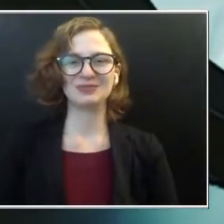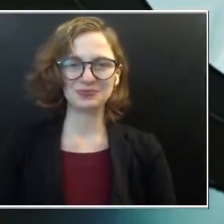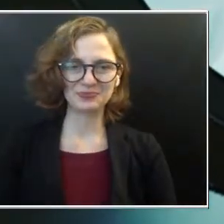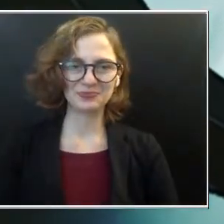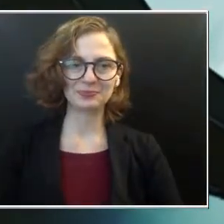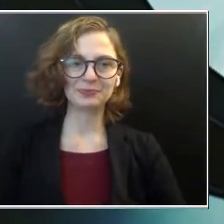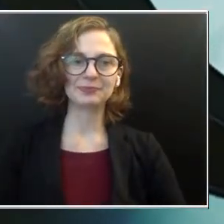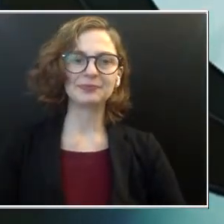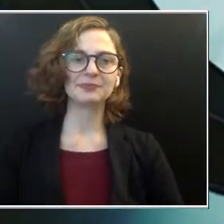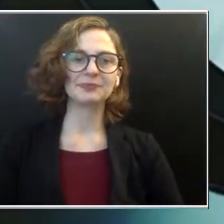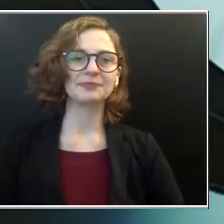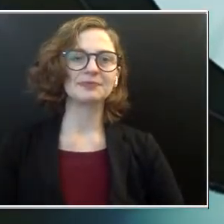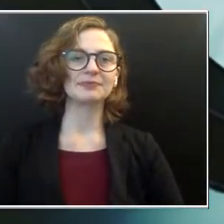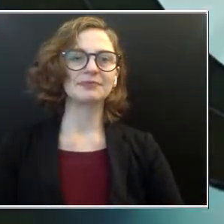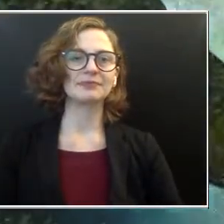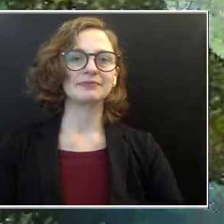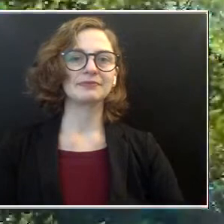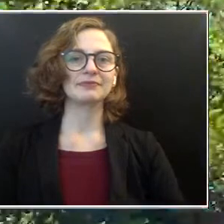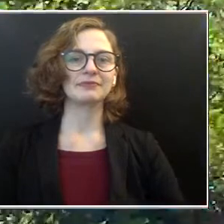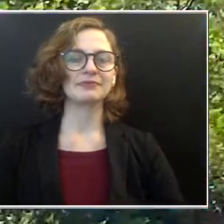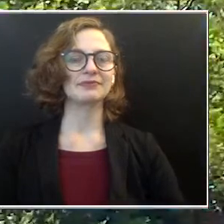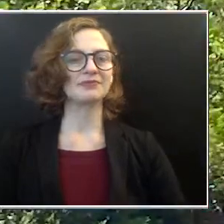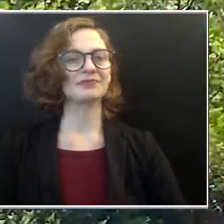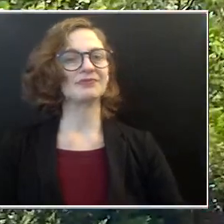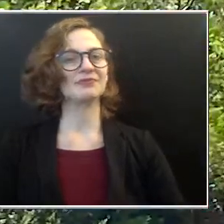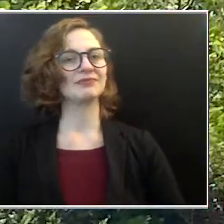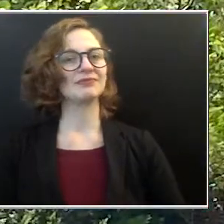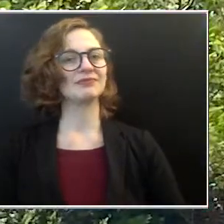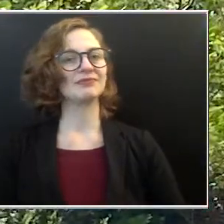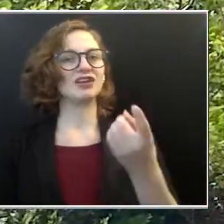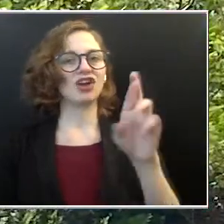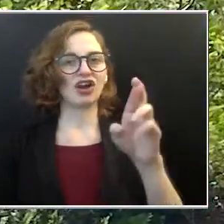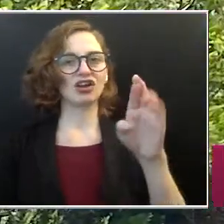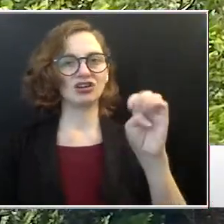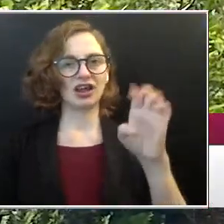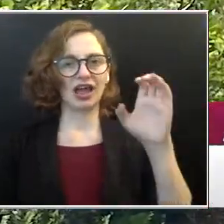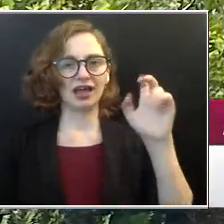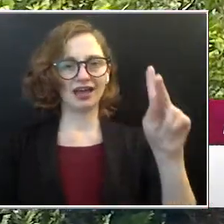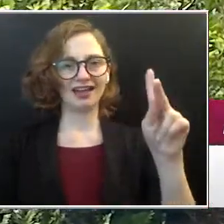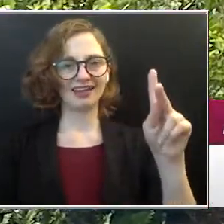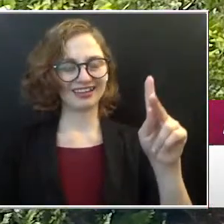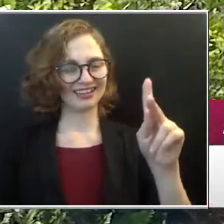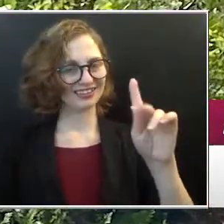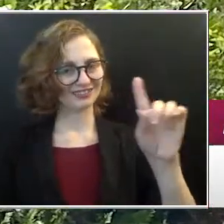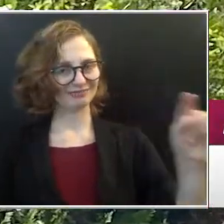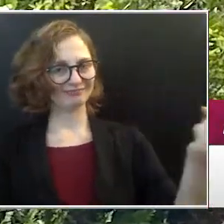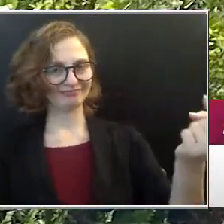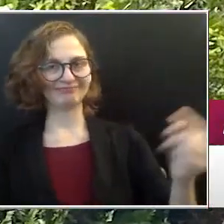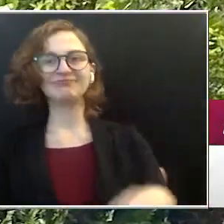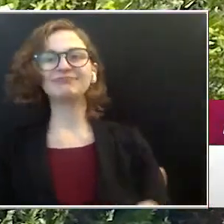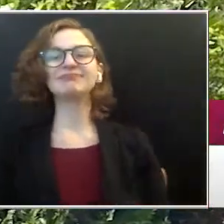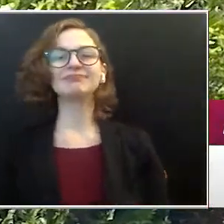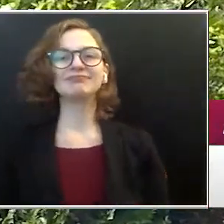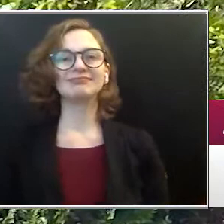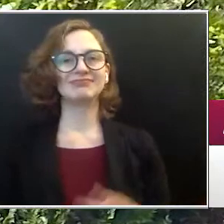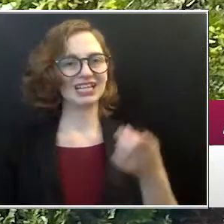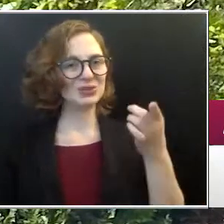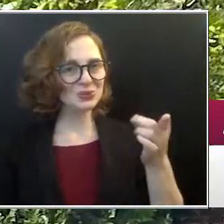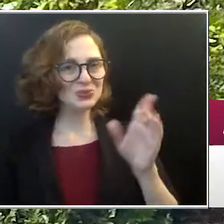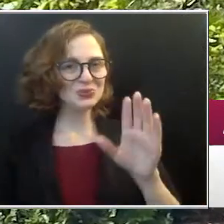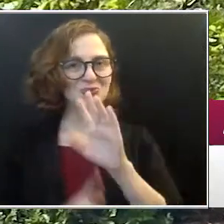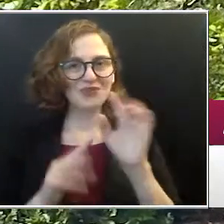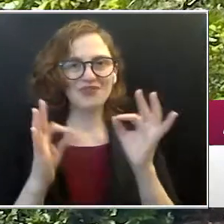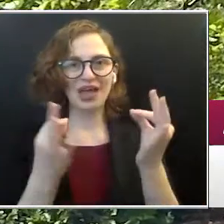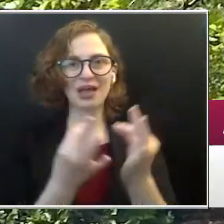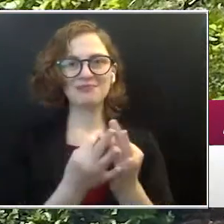the mask. Okay, Dr. Eck, you're up first. We're going behind the mask with you and your family. Tell us about the